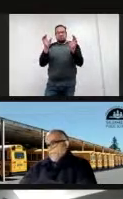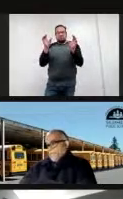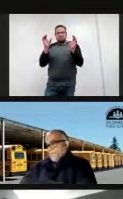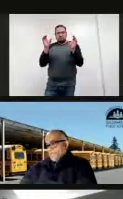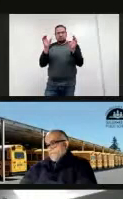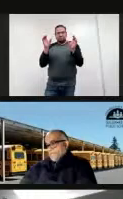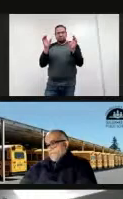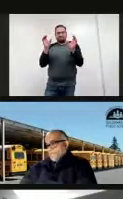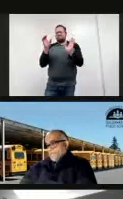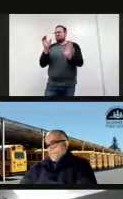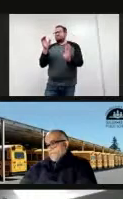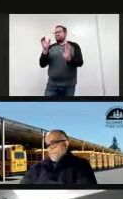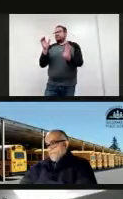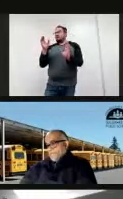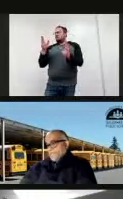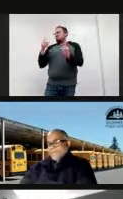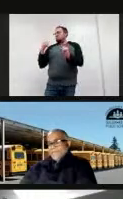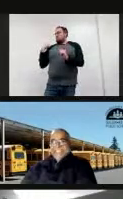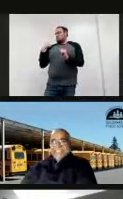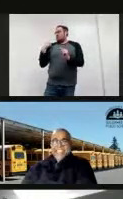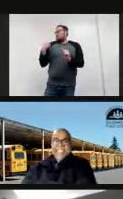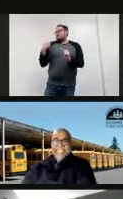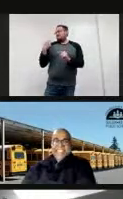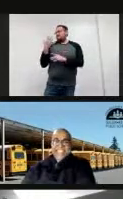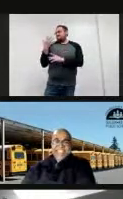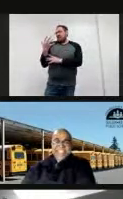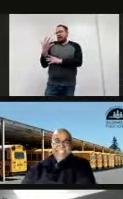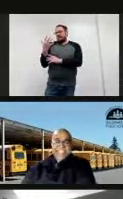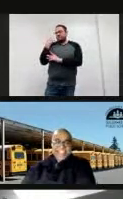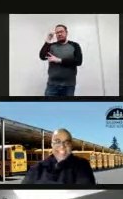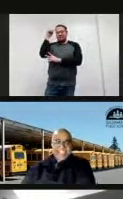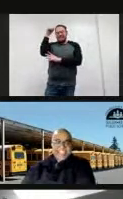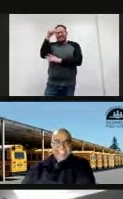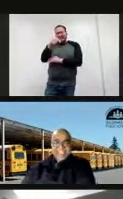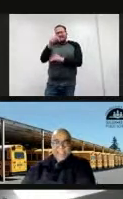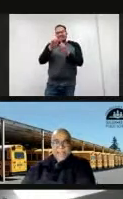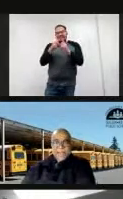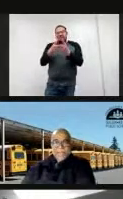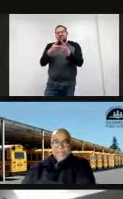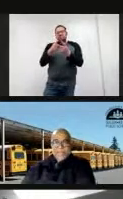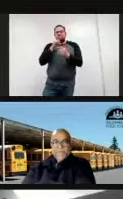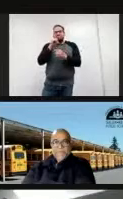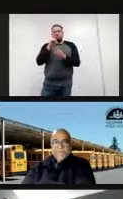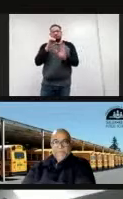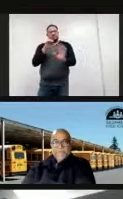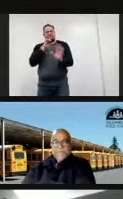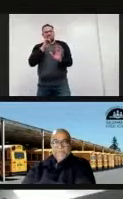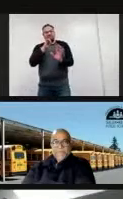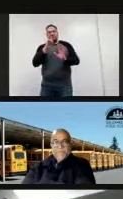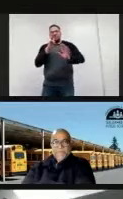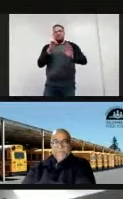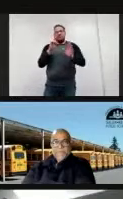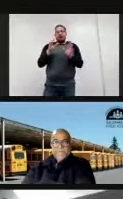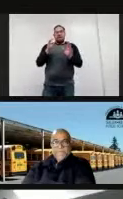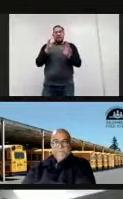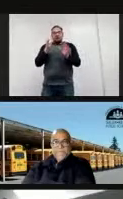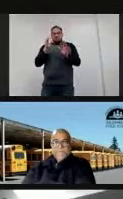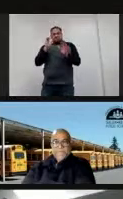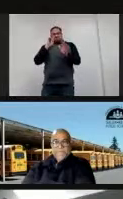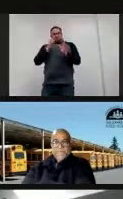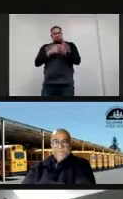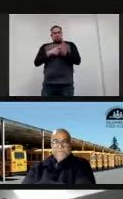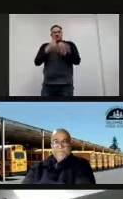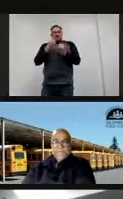or at least the last five, for this district, it's notable that every time we have had a